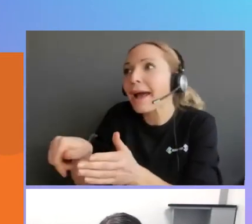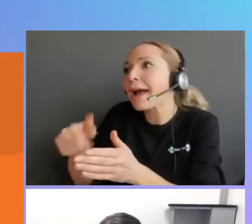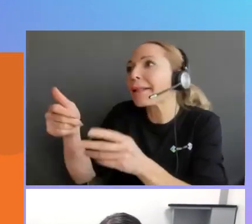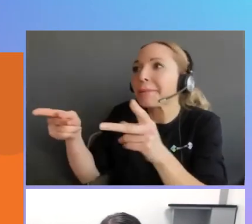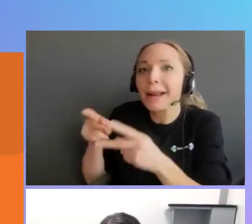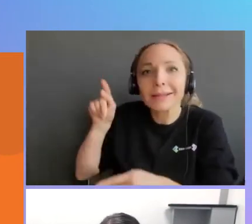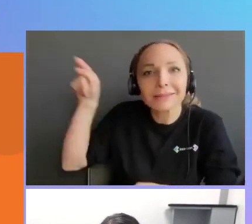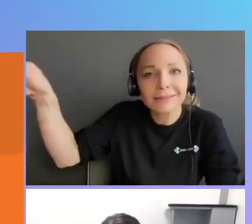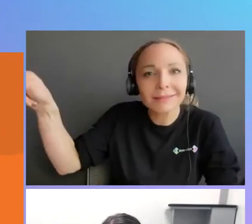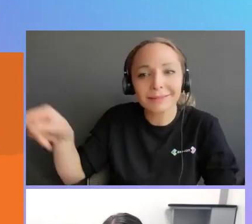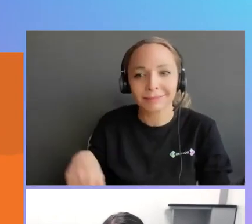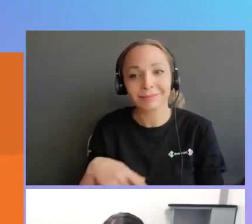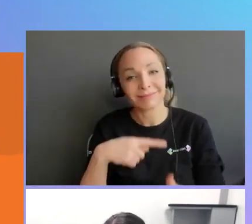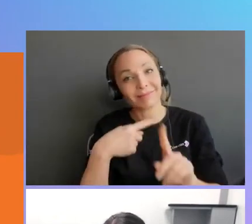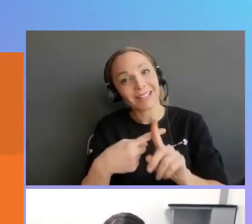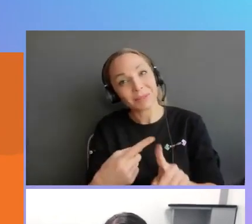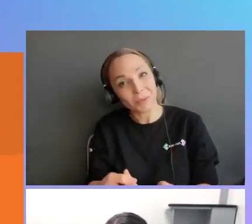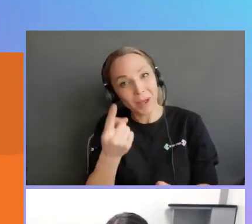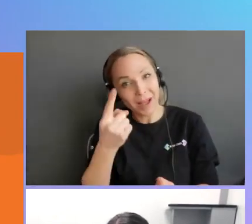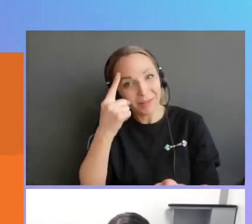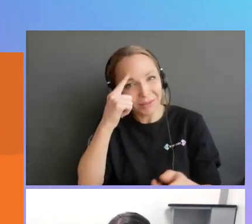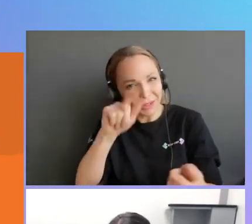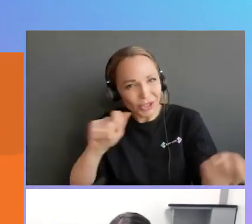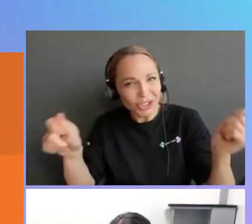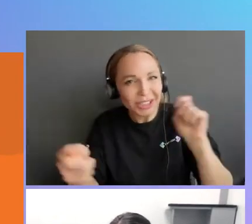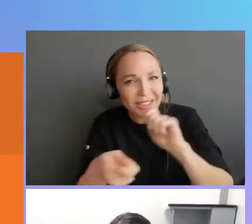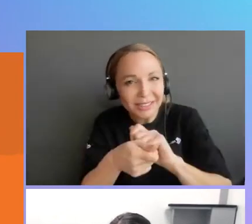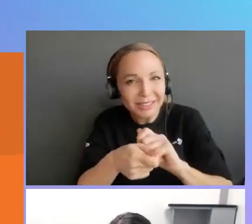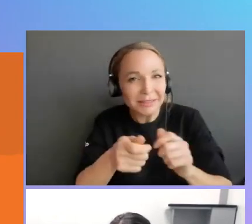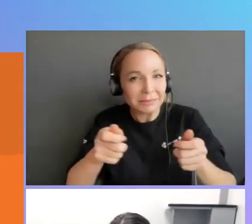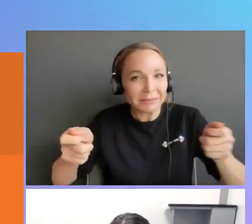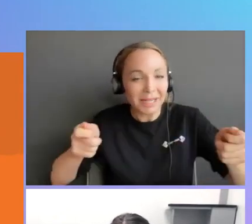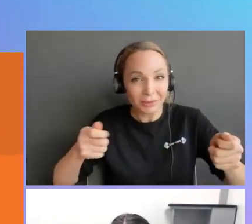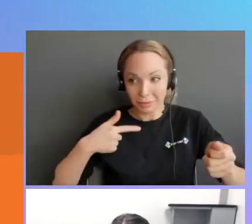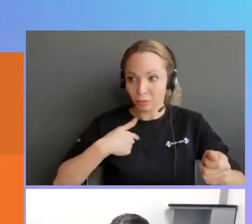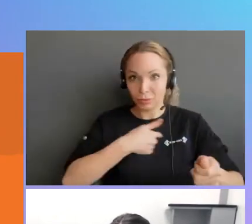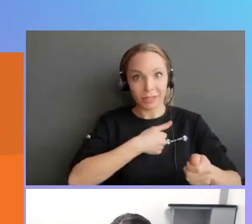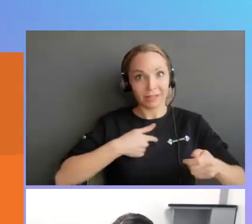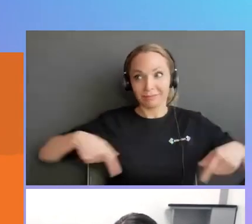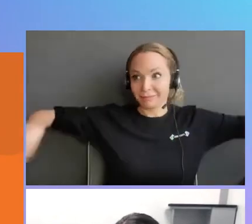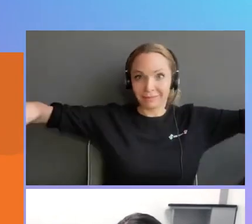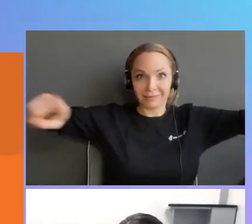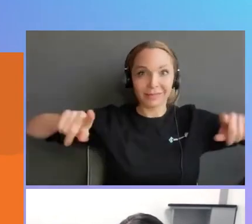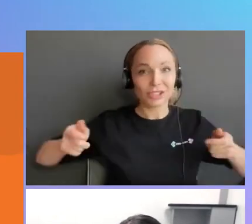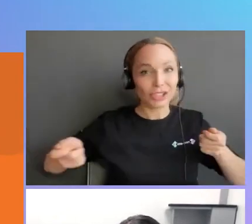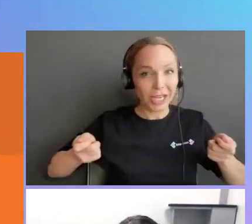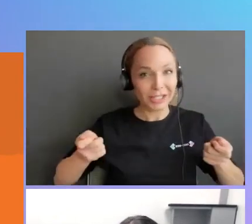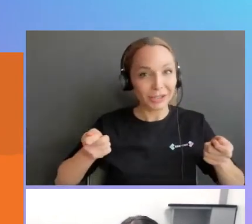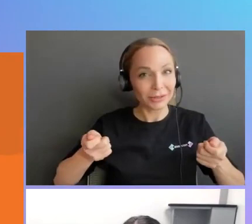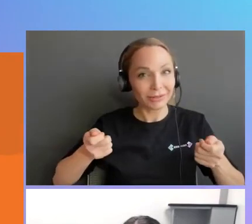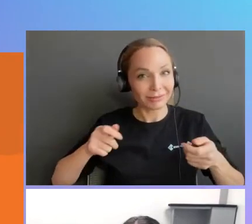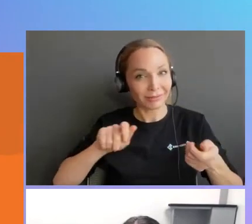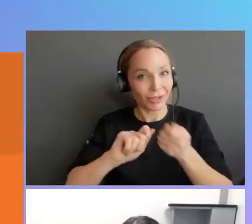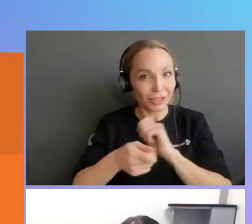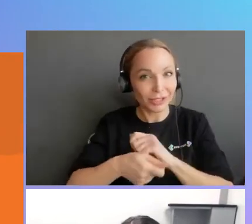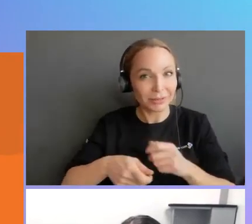Change inertia is one of the biggest things that we as change management practitioners need to overcome.